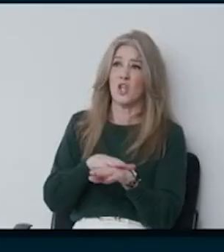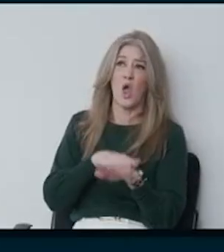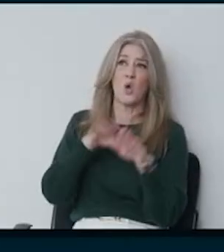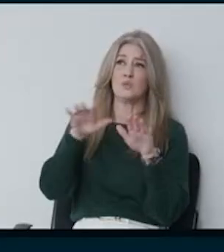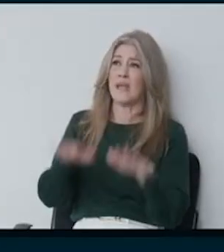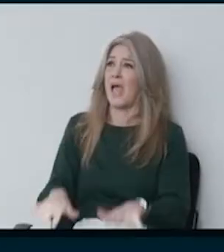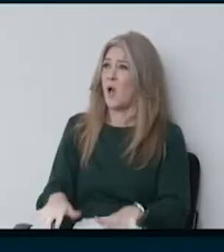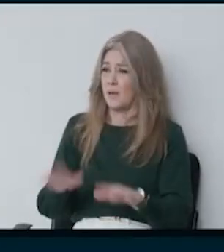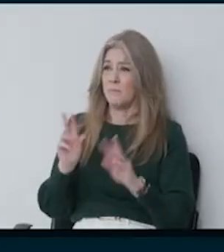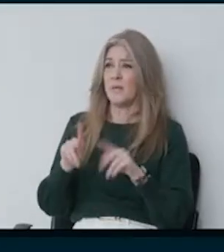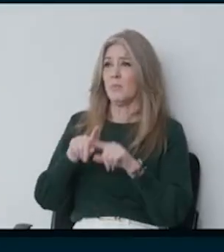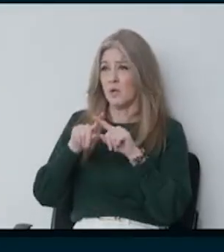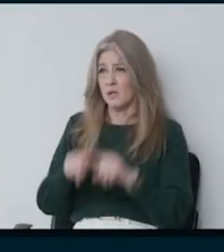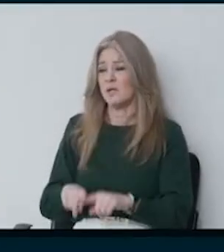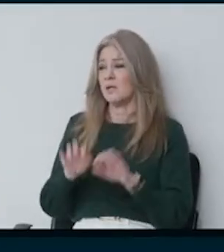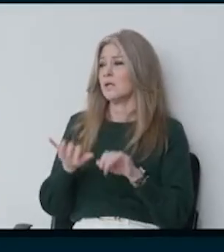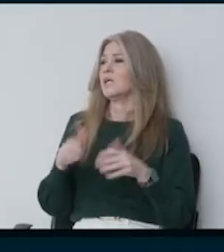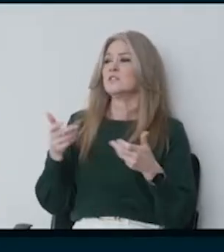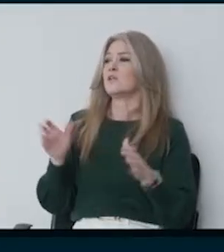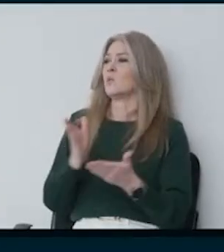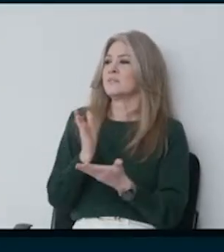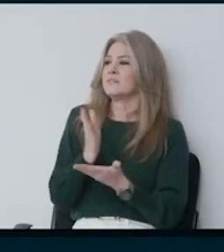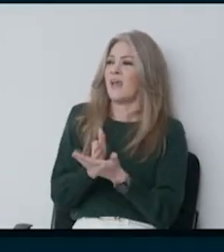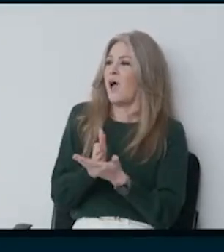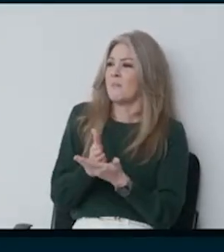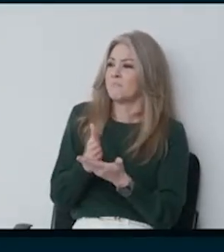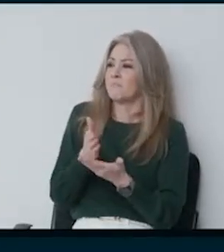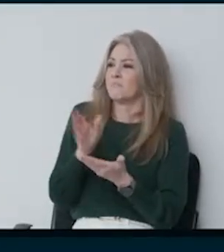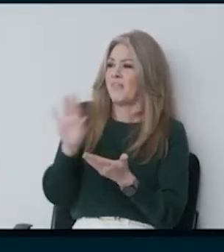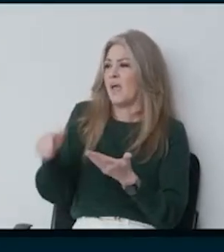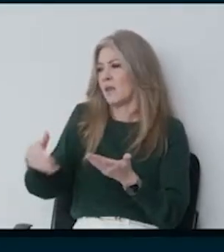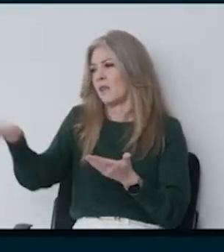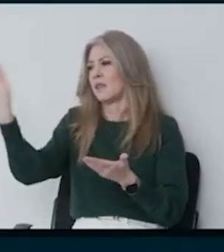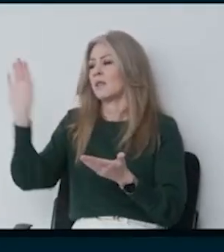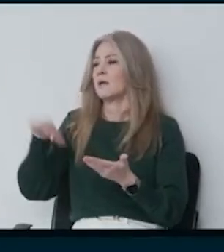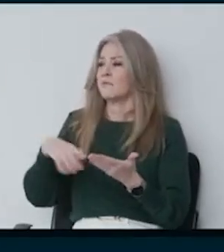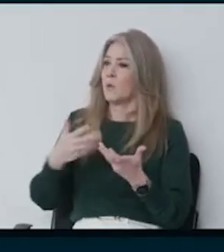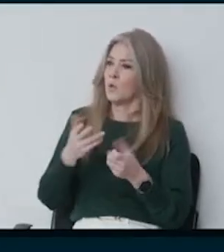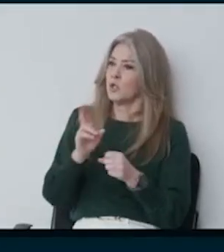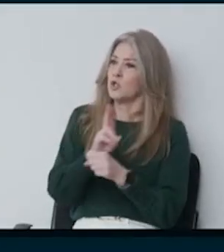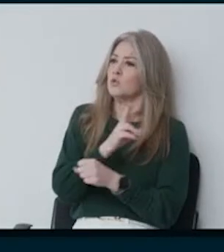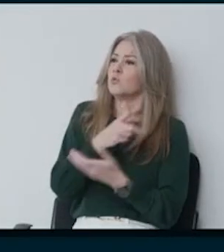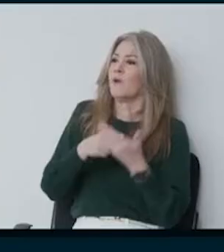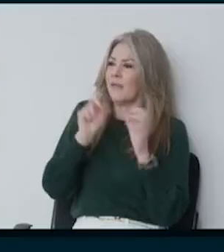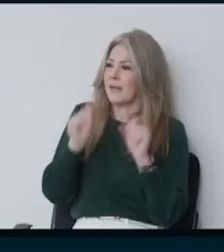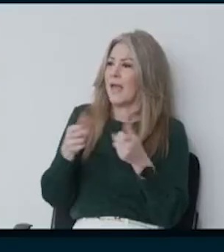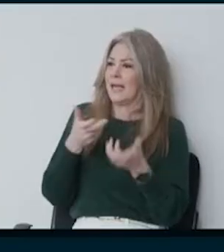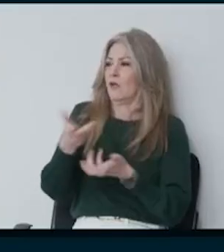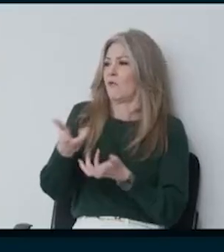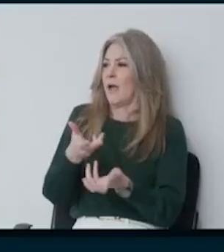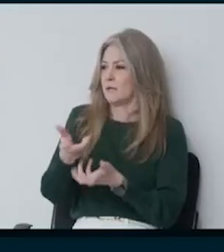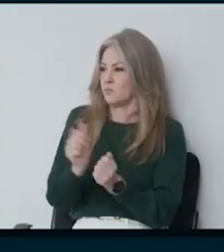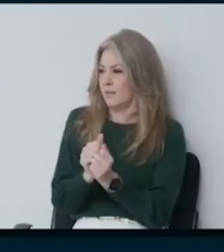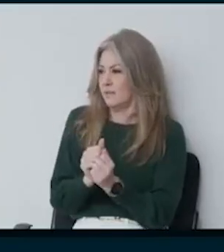keyboard users. They don't want to stop on these things. When they're tabbing through, they just want to get to the stuff that they can interact with.